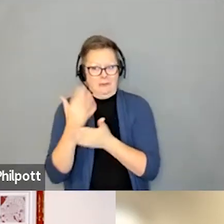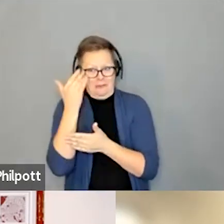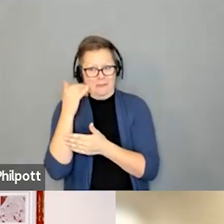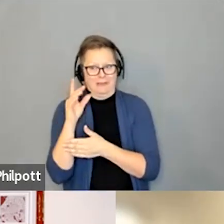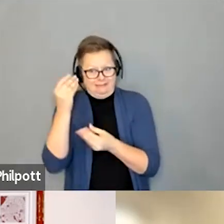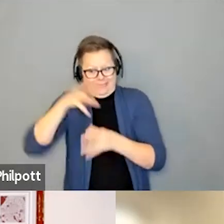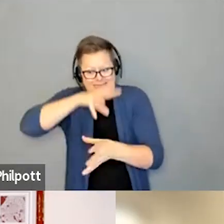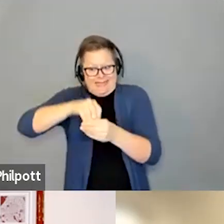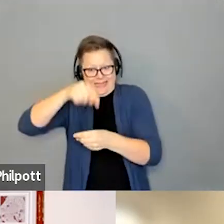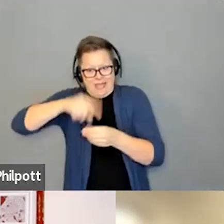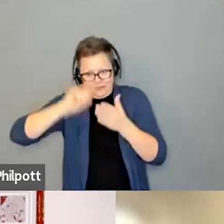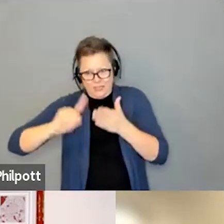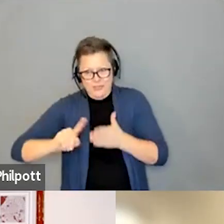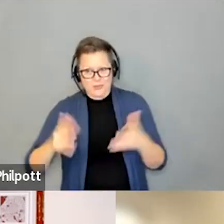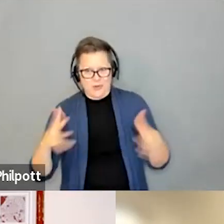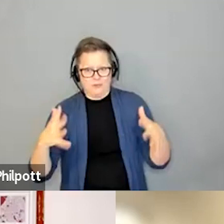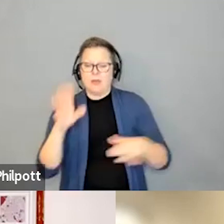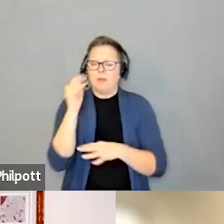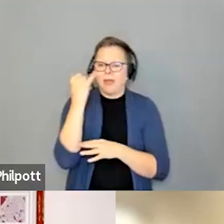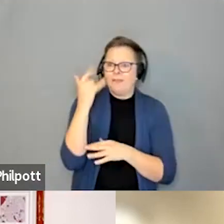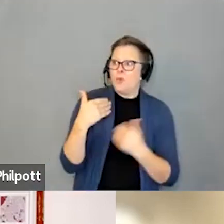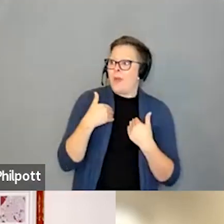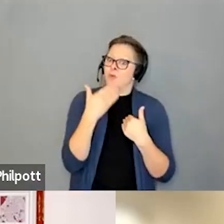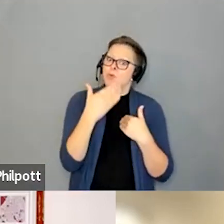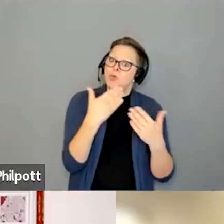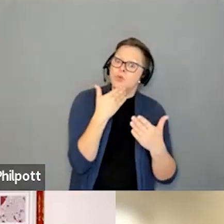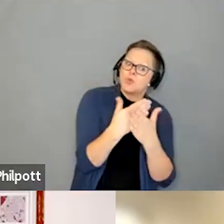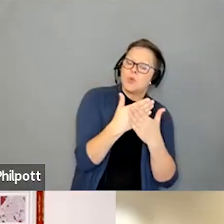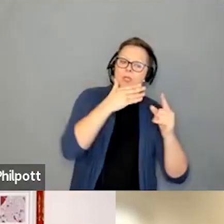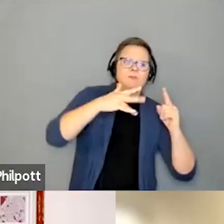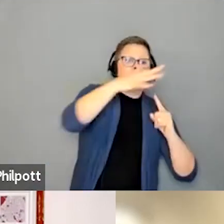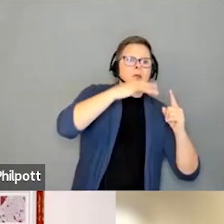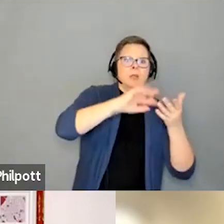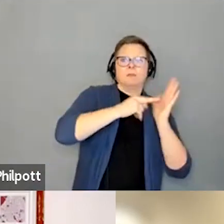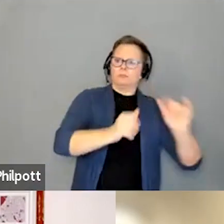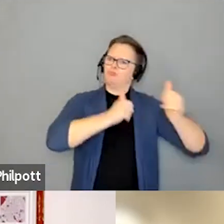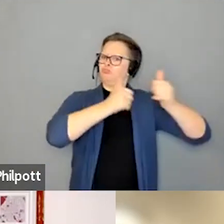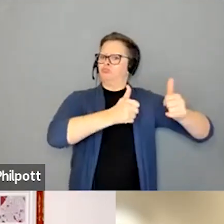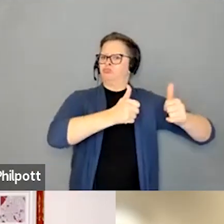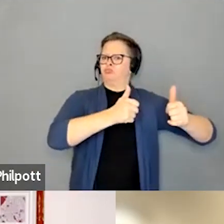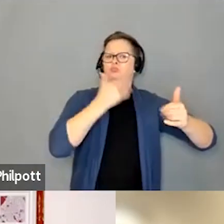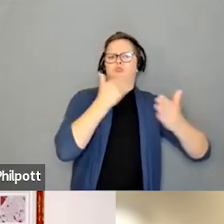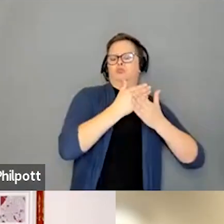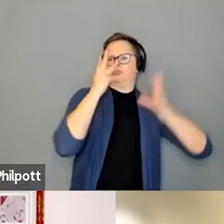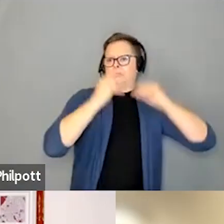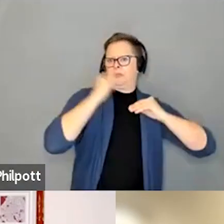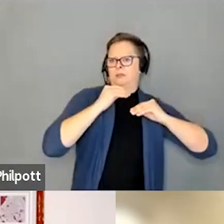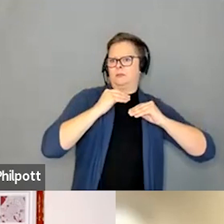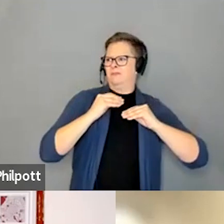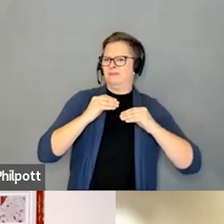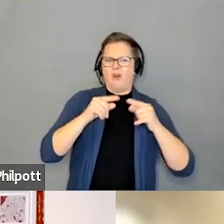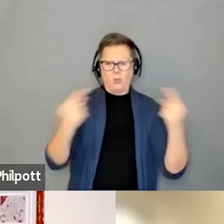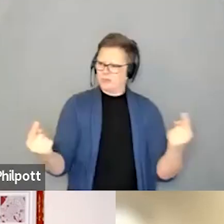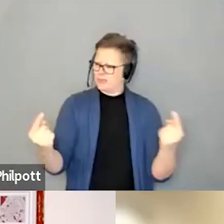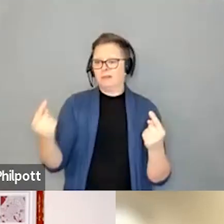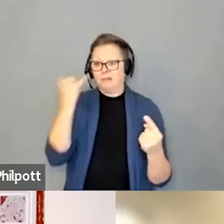supportive environment, you have a better experience. If you have a crappy environment, you have a worse experience. And your environment in one part of your